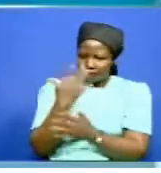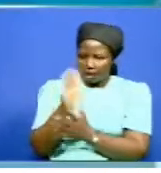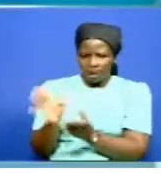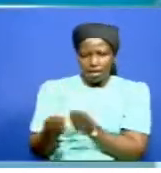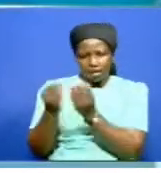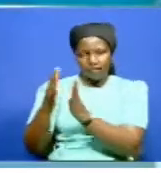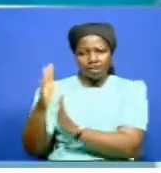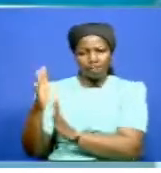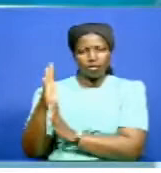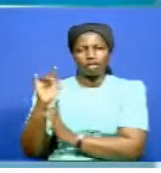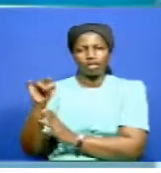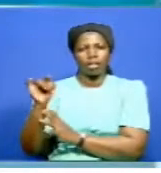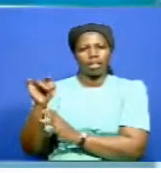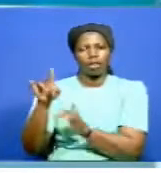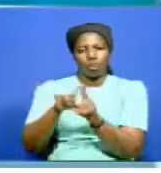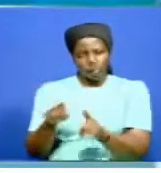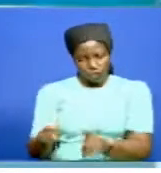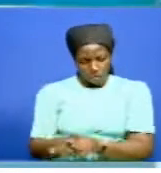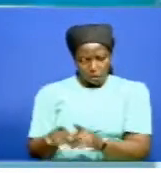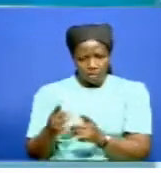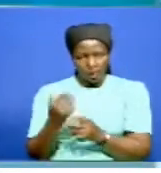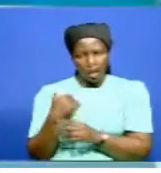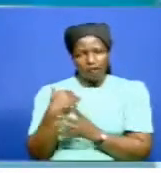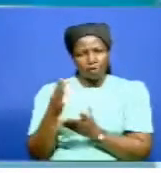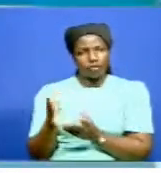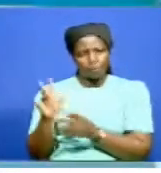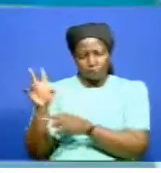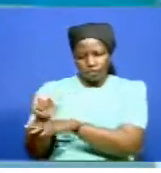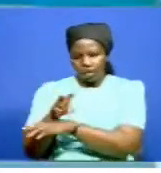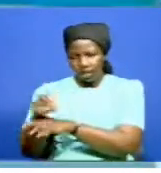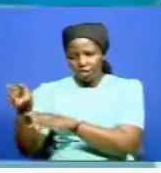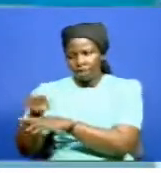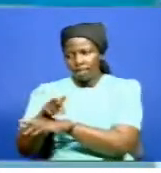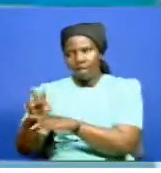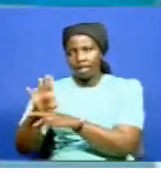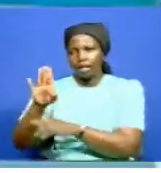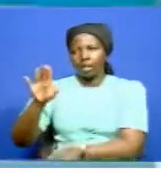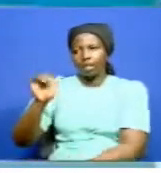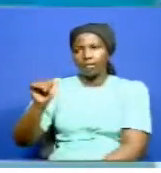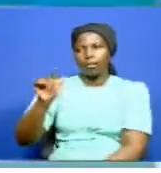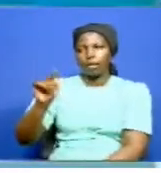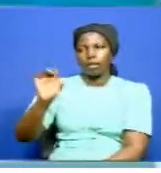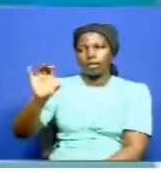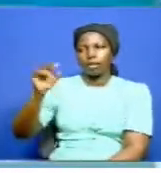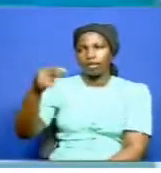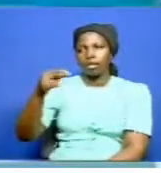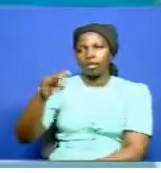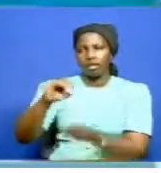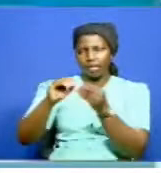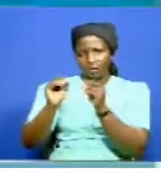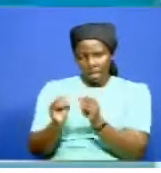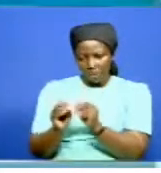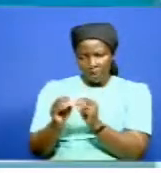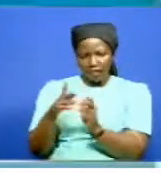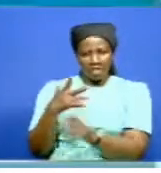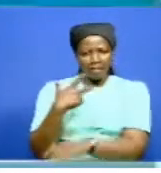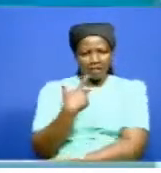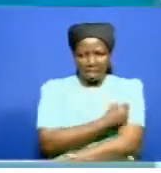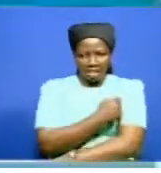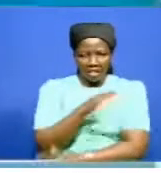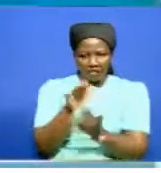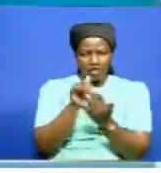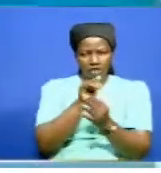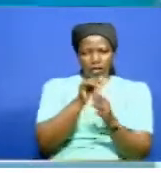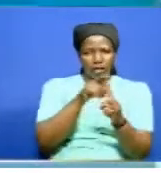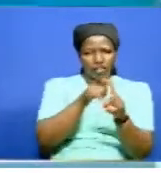also, that apart, we have also been monitoring the batch numbers of the vaccine, right from the central stores to the regional